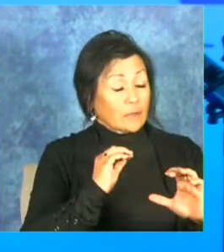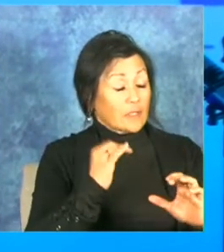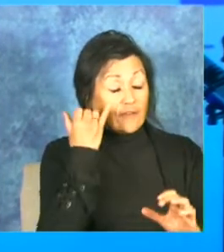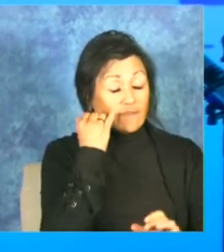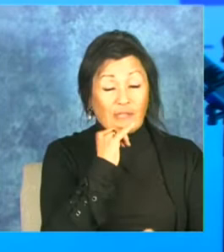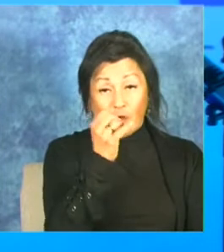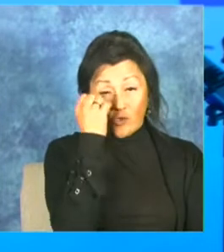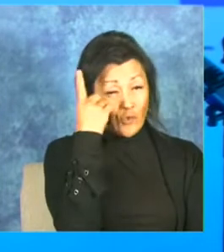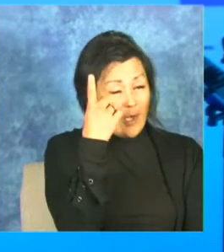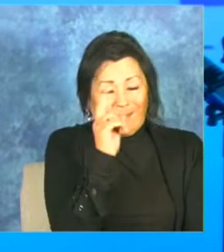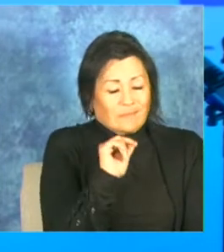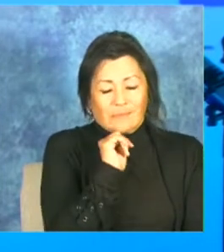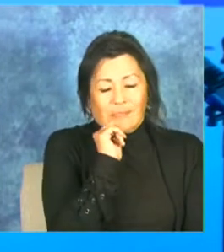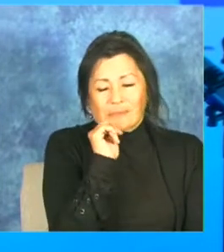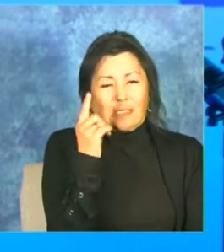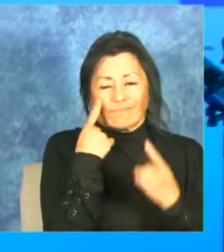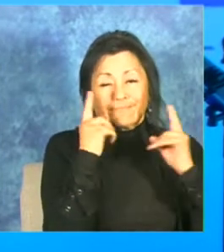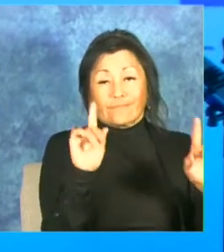talked.